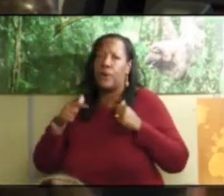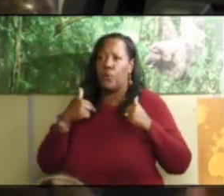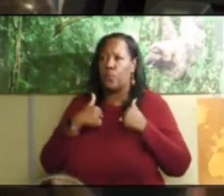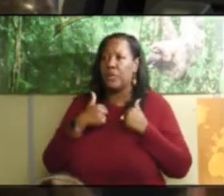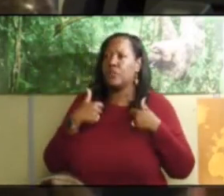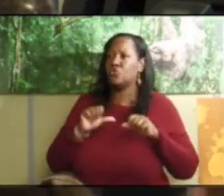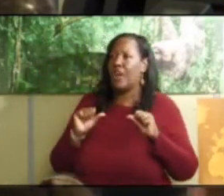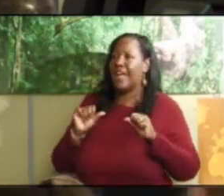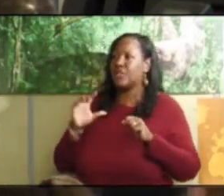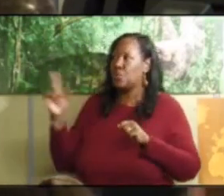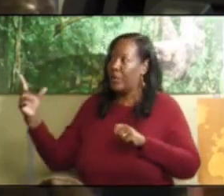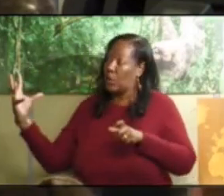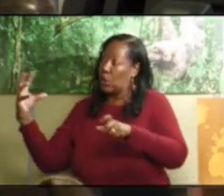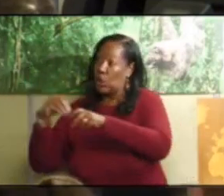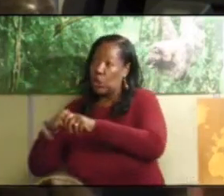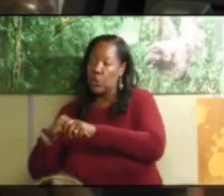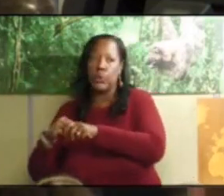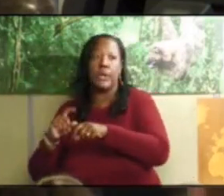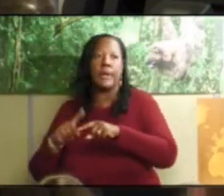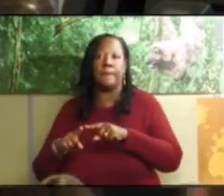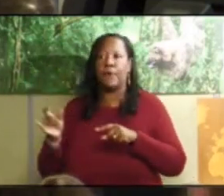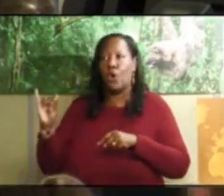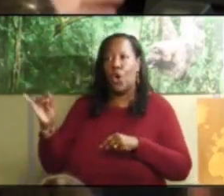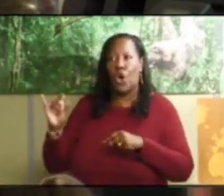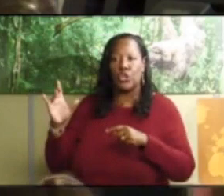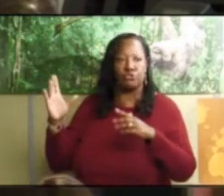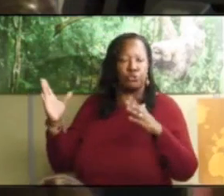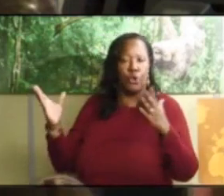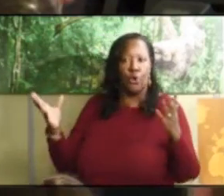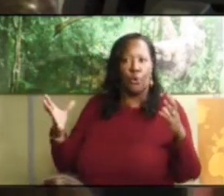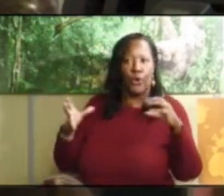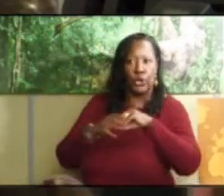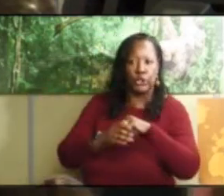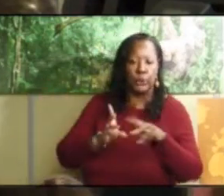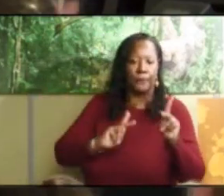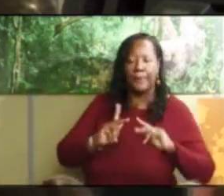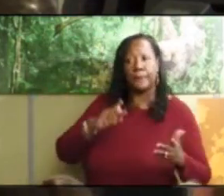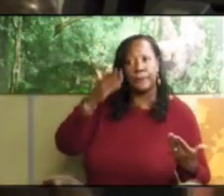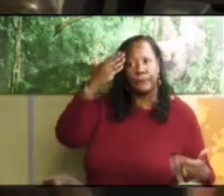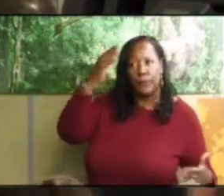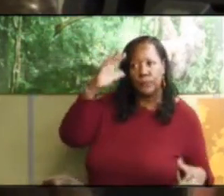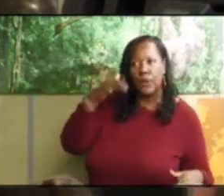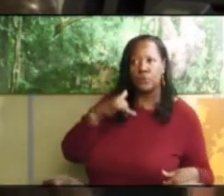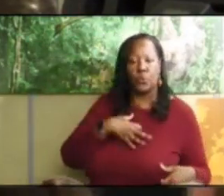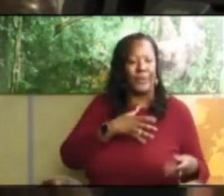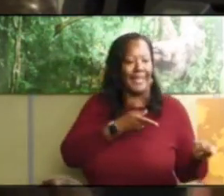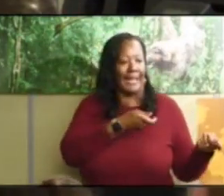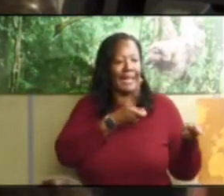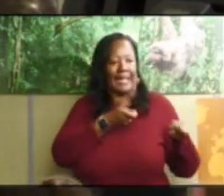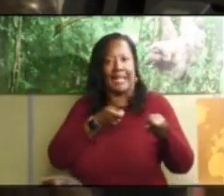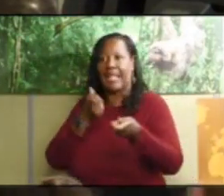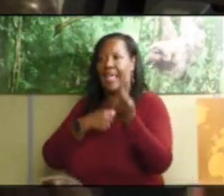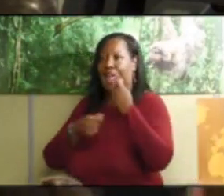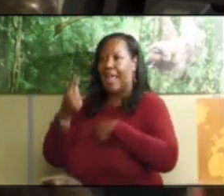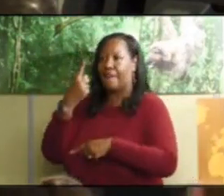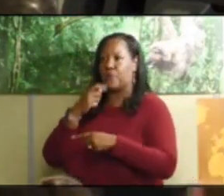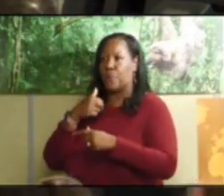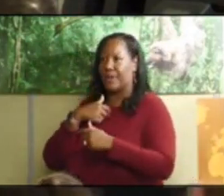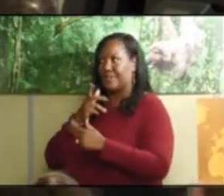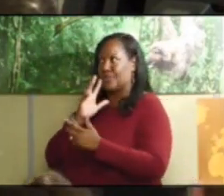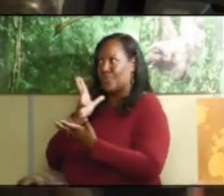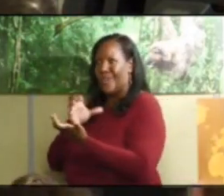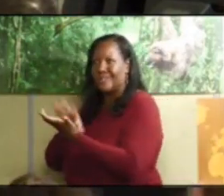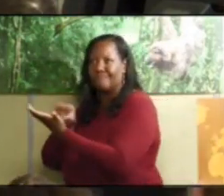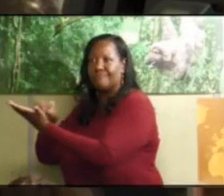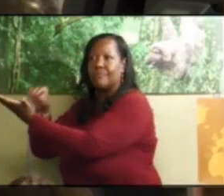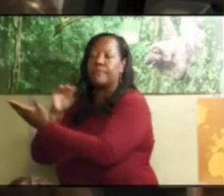try to include them as well, but we have to kind of spread a broader net to catch everyone. And if you had an exhibit,